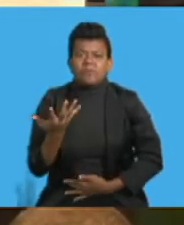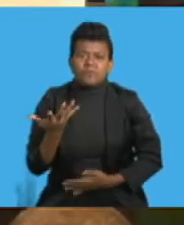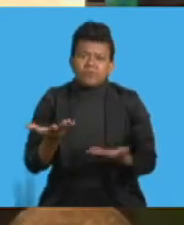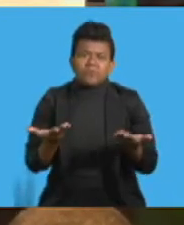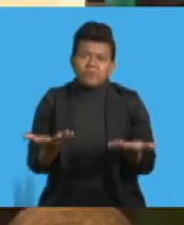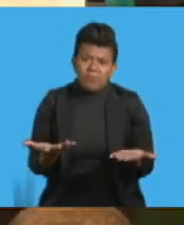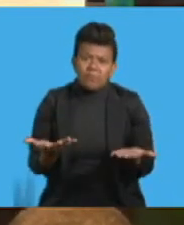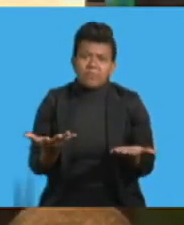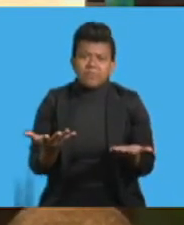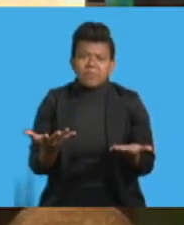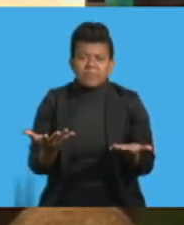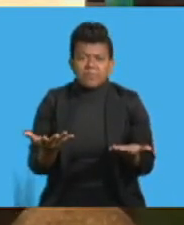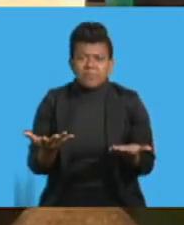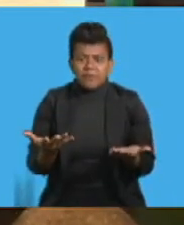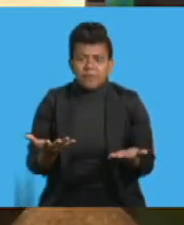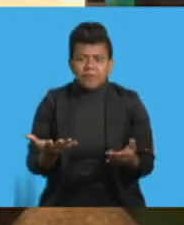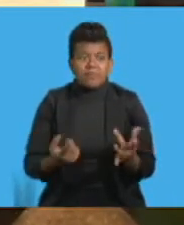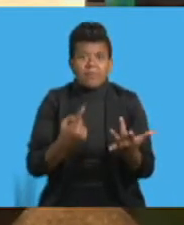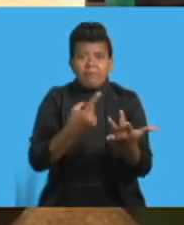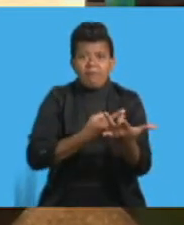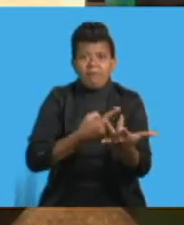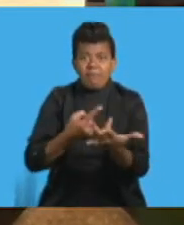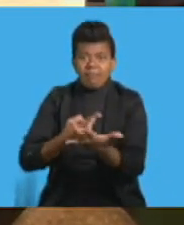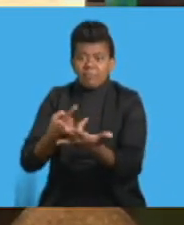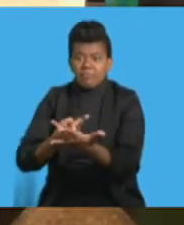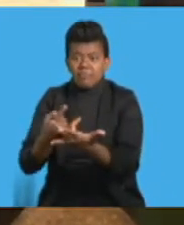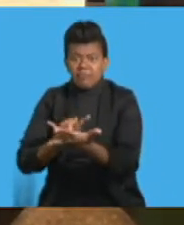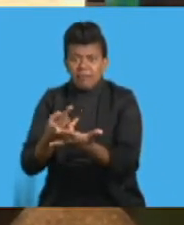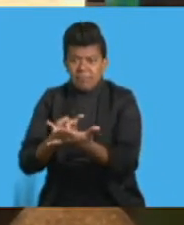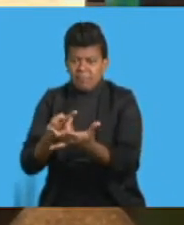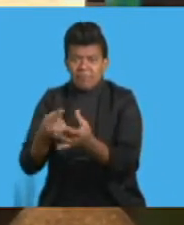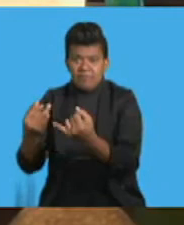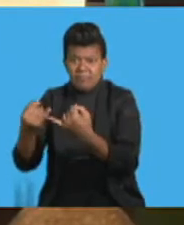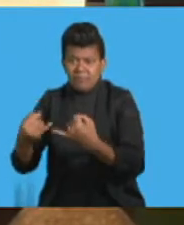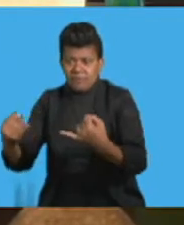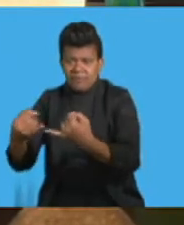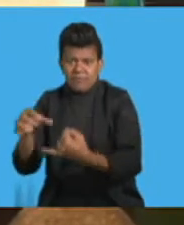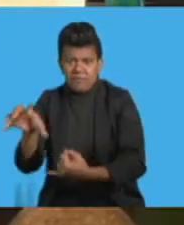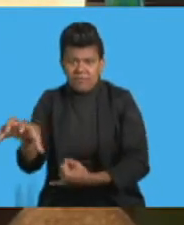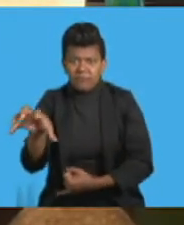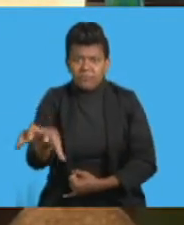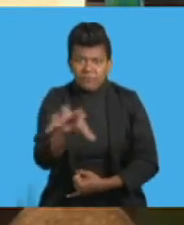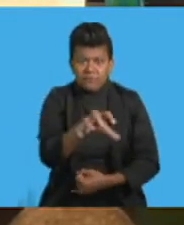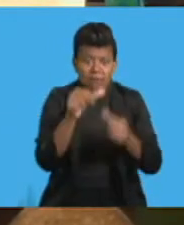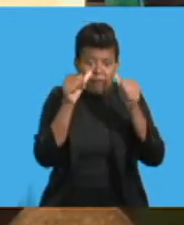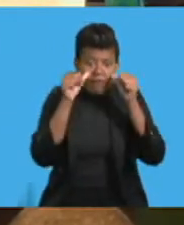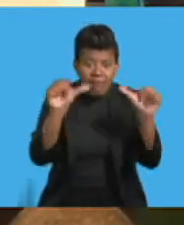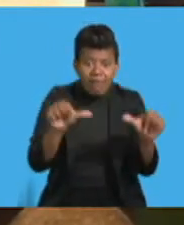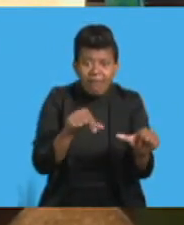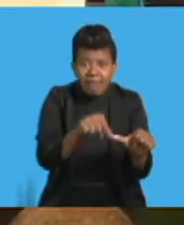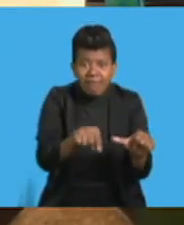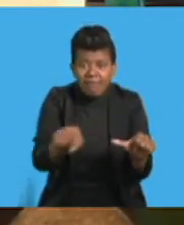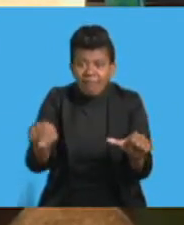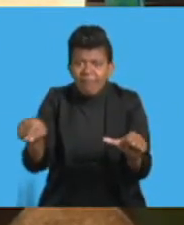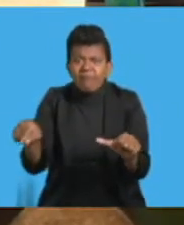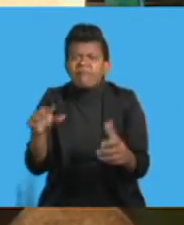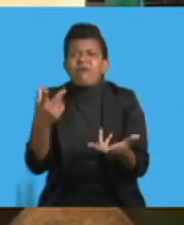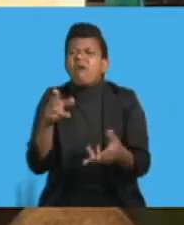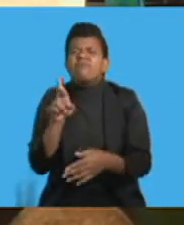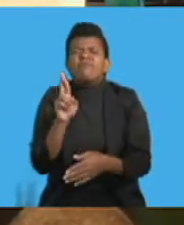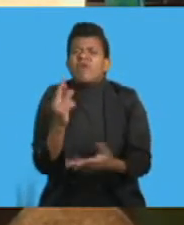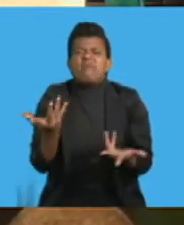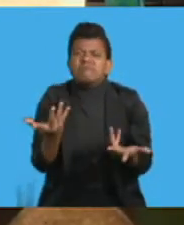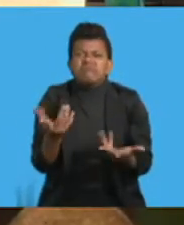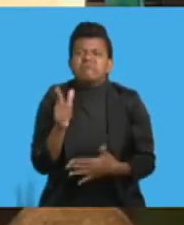of agriculture sector and agricultural investment is that it reaches the remotest people, it reaches the most vulnerable